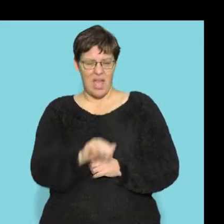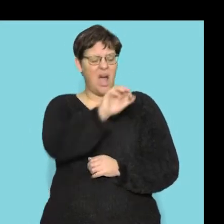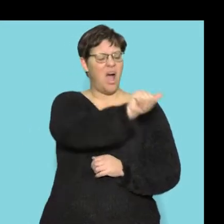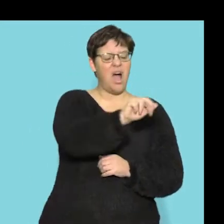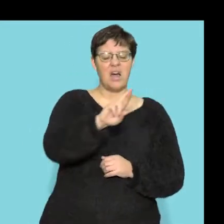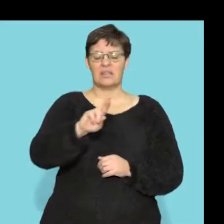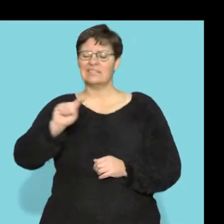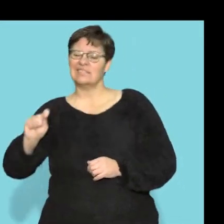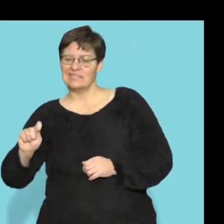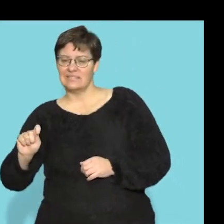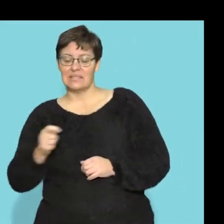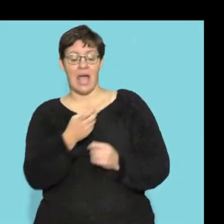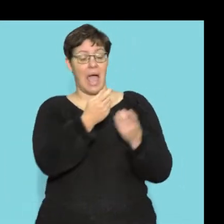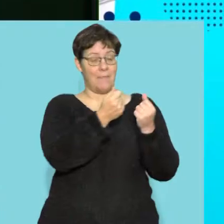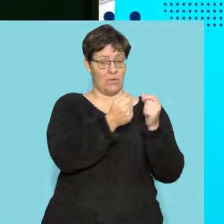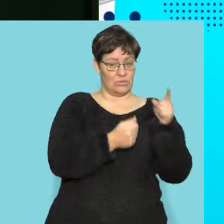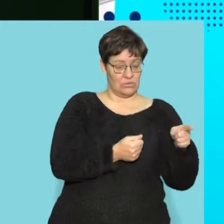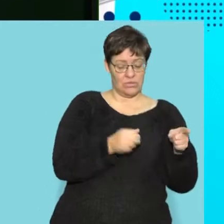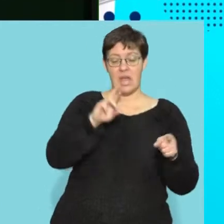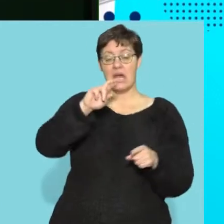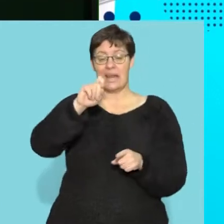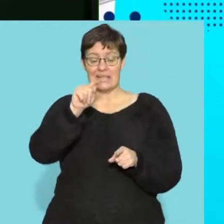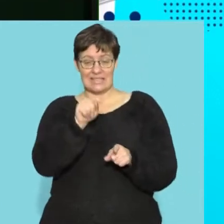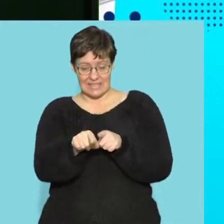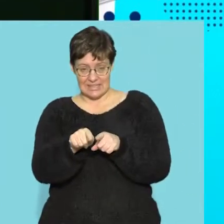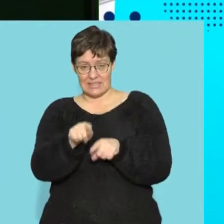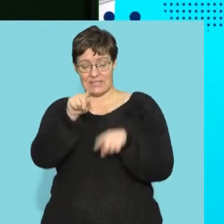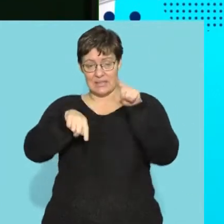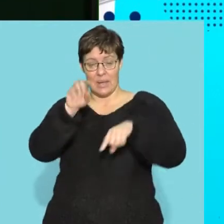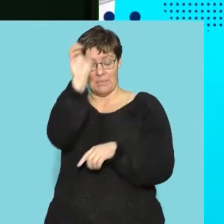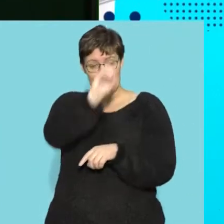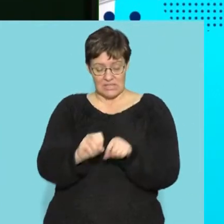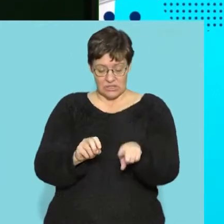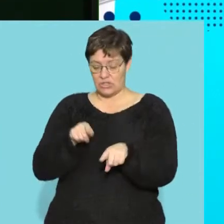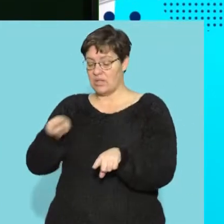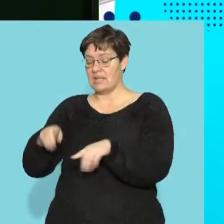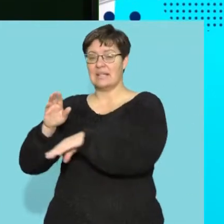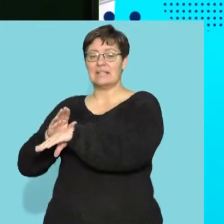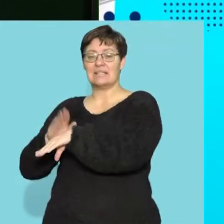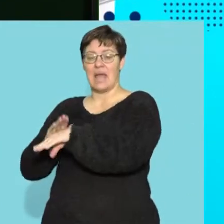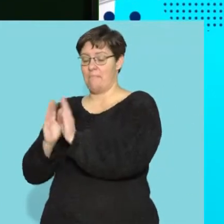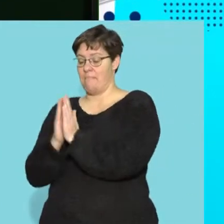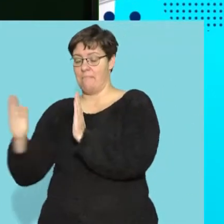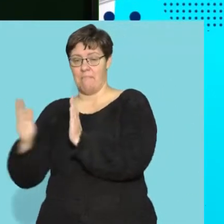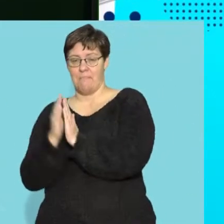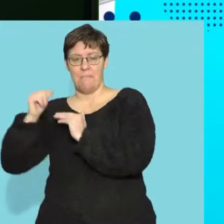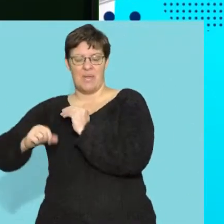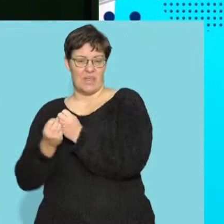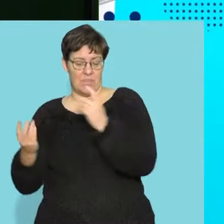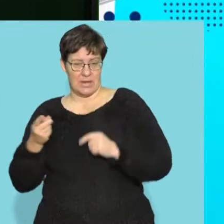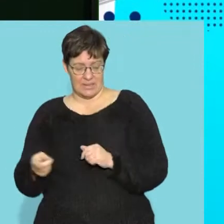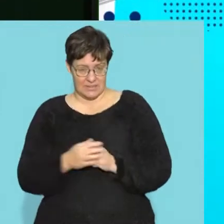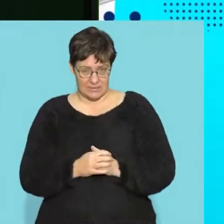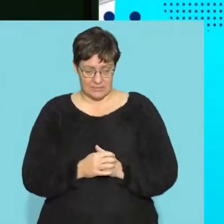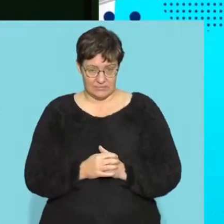by art? The amount, the rate of depreciation, and the time component. That will always